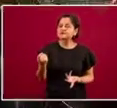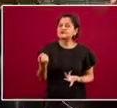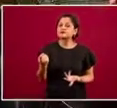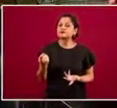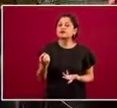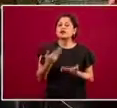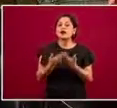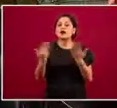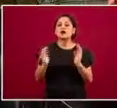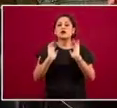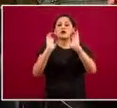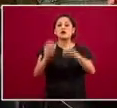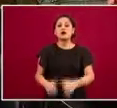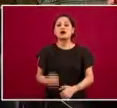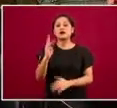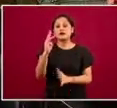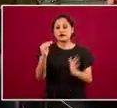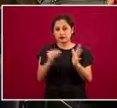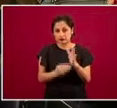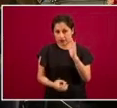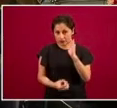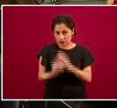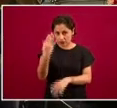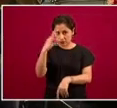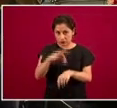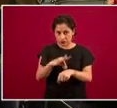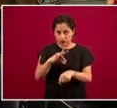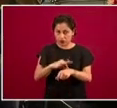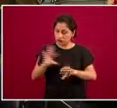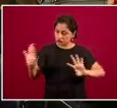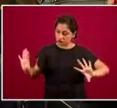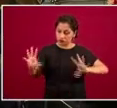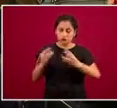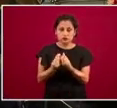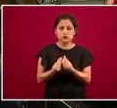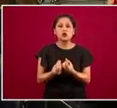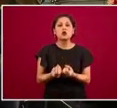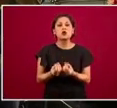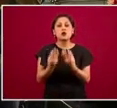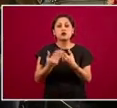94,000 doctor deficit, so how many